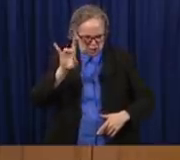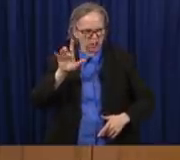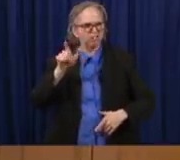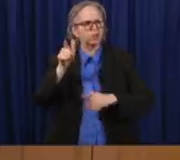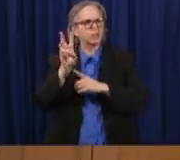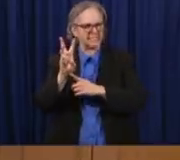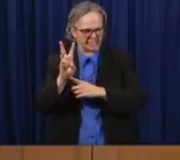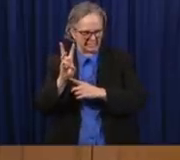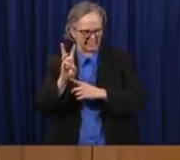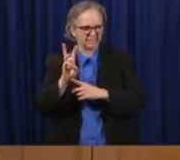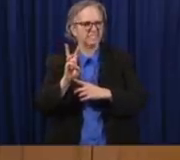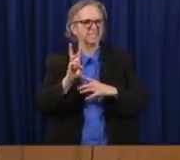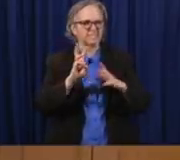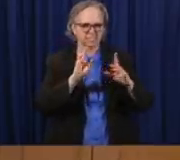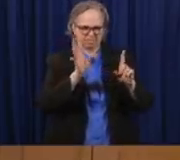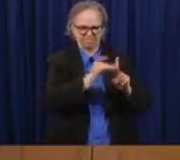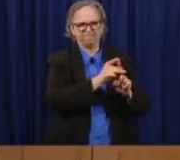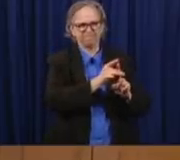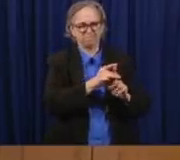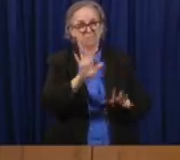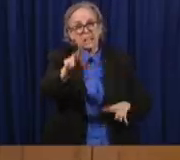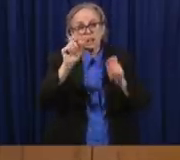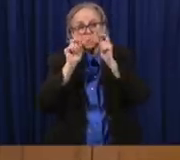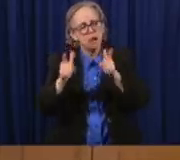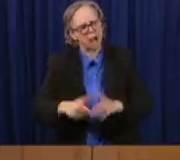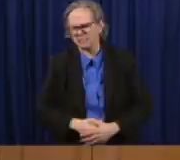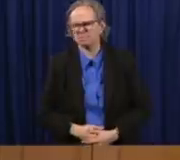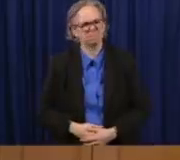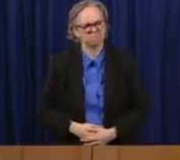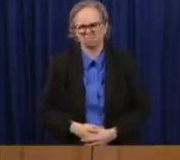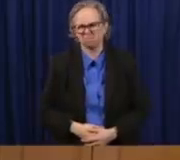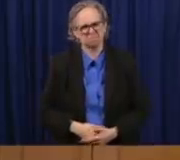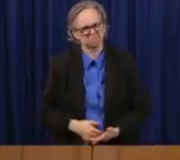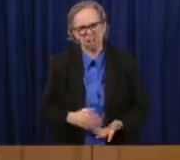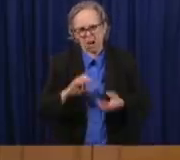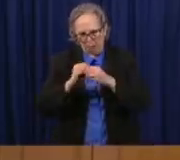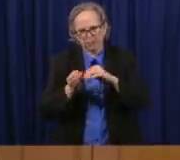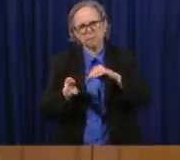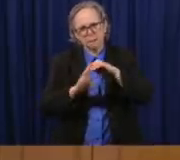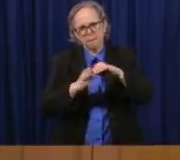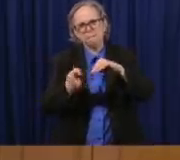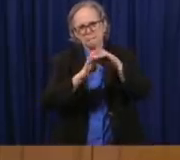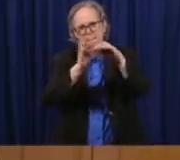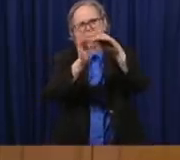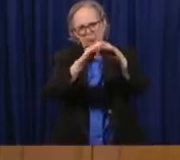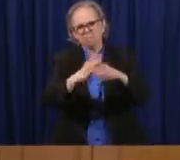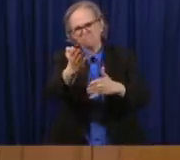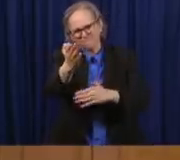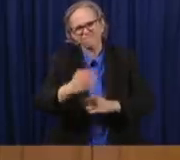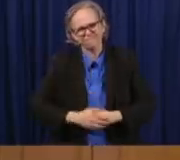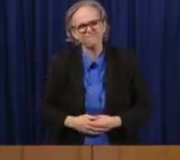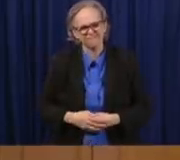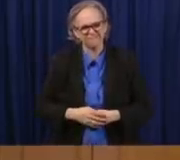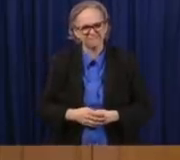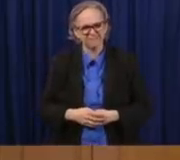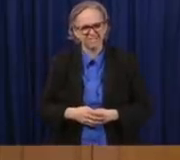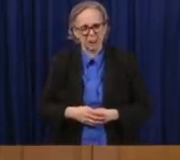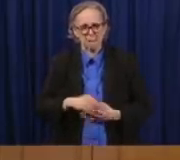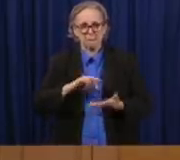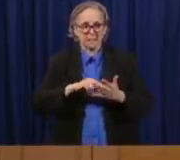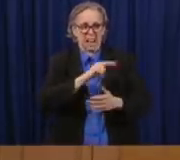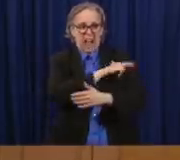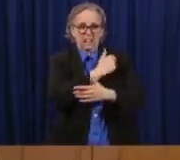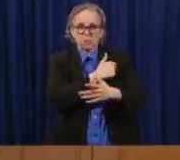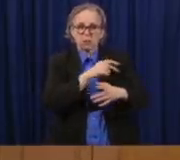by this data. It's not that hospitals or nursing homes are doing something wrong. It's just,